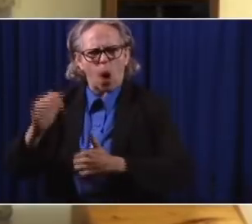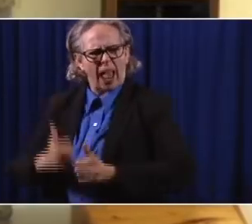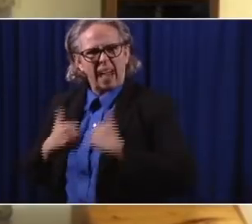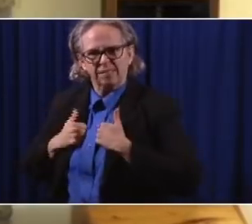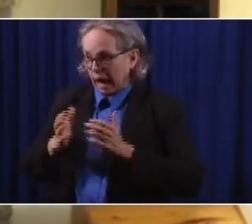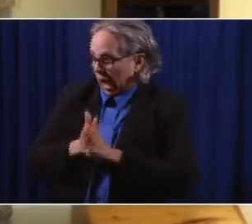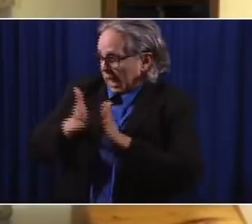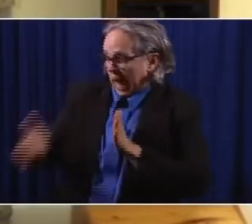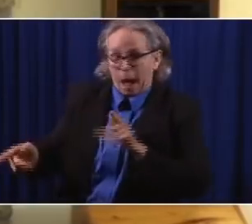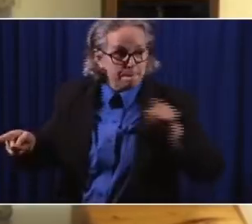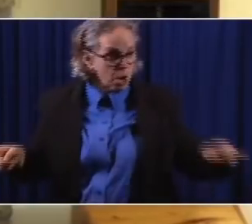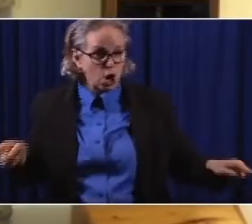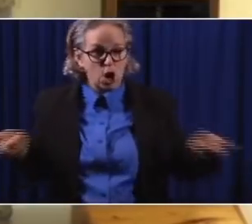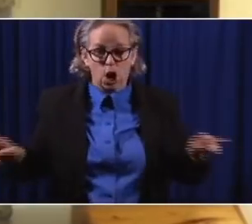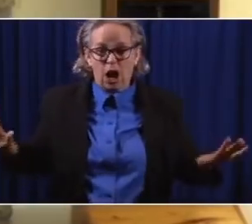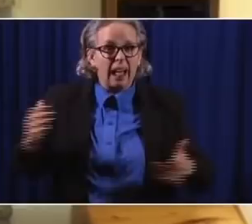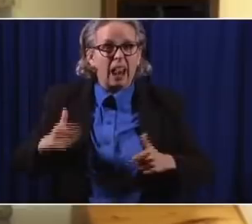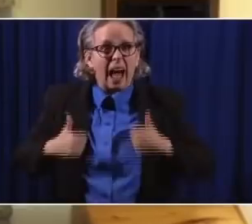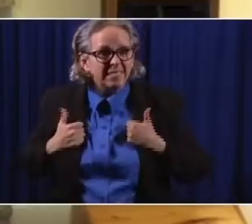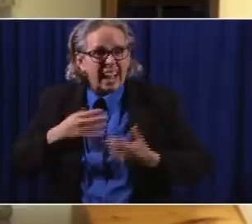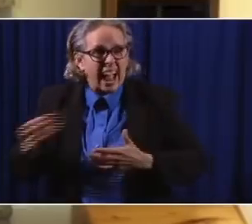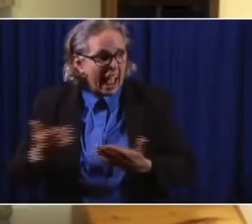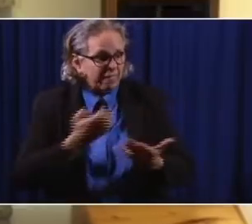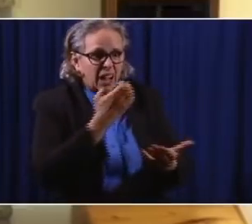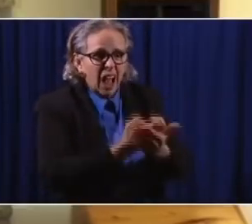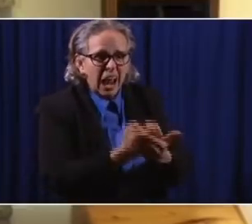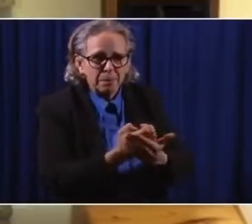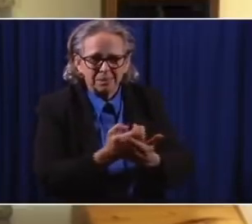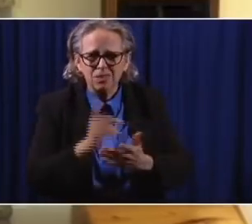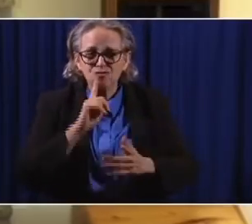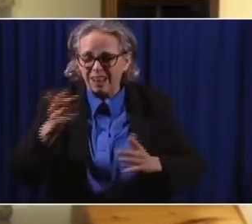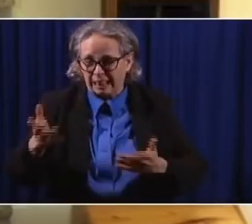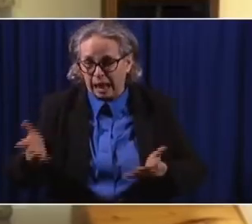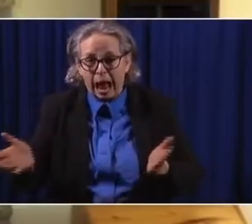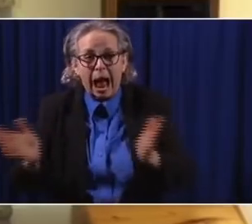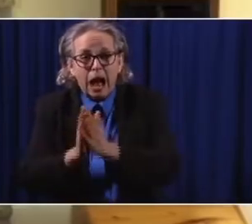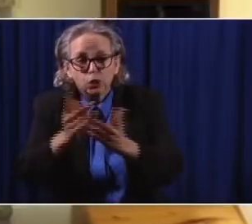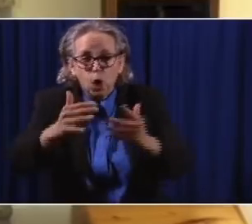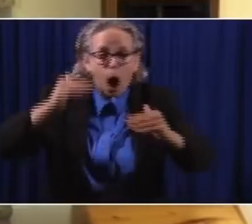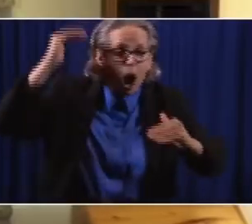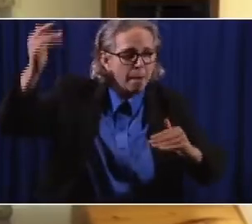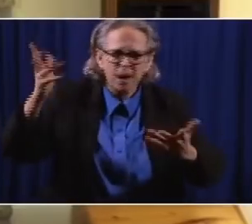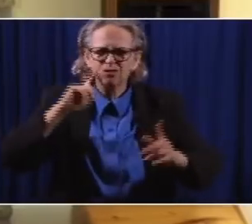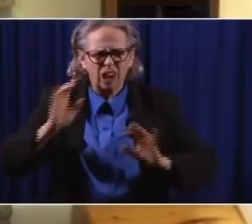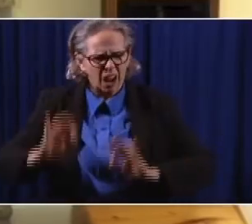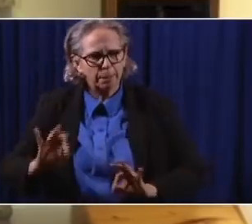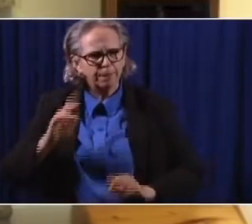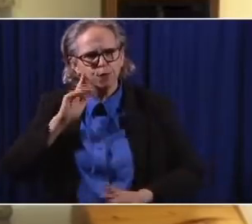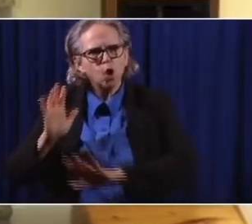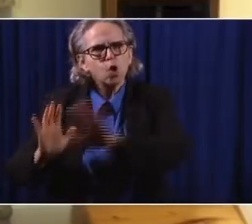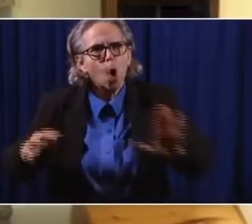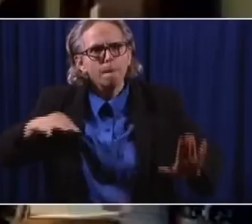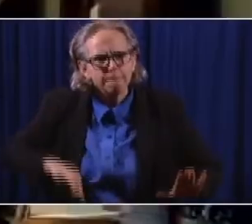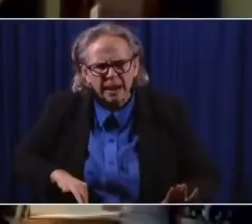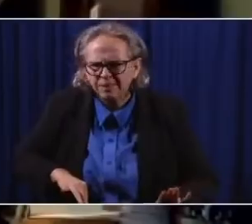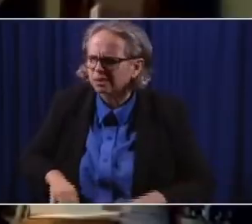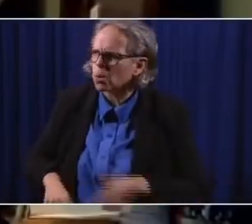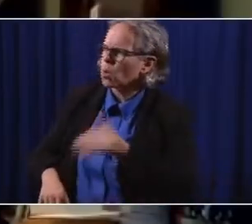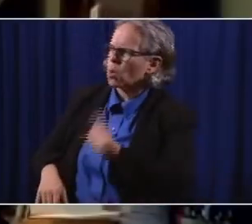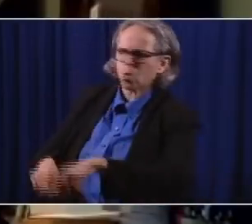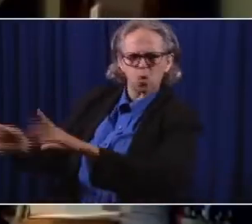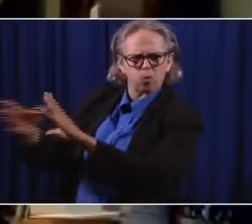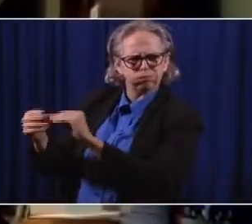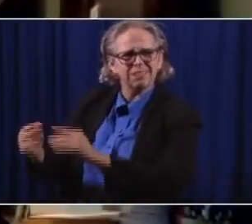benefit. Governor, you're looking good. Thank you for joining us. Governor, thank you for having me with you this morning